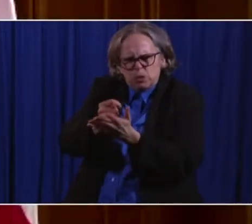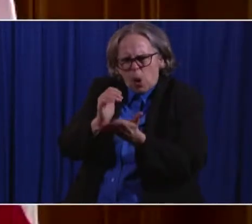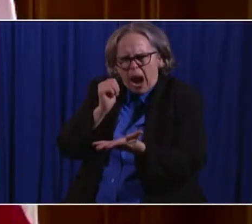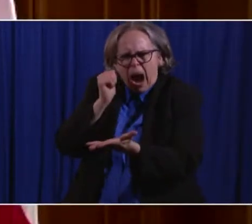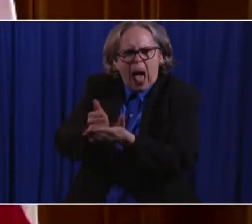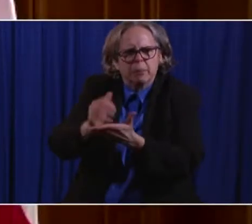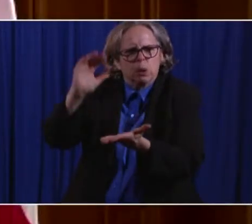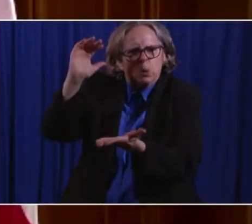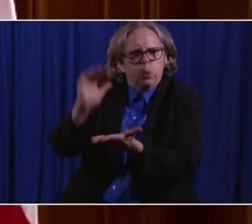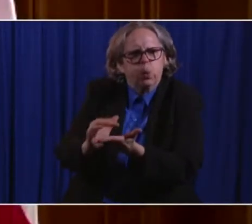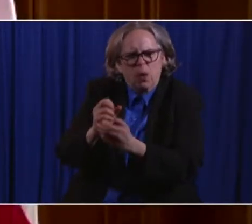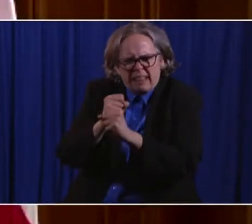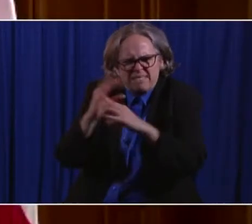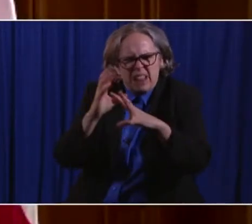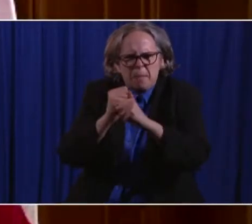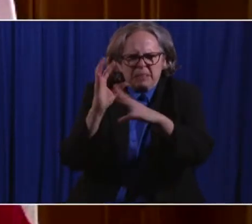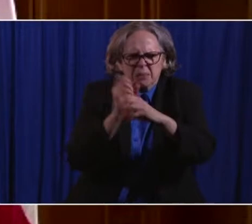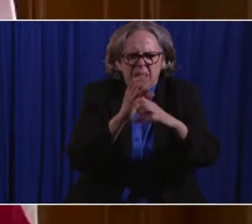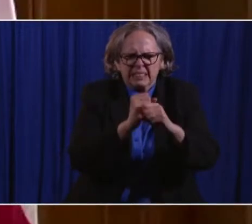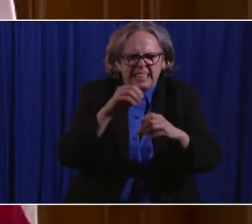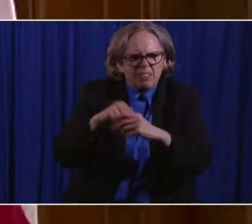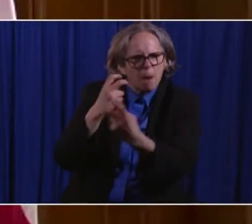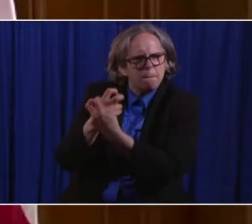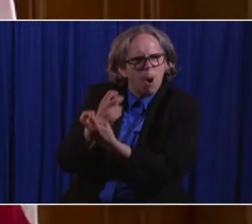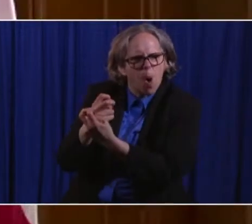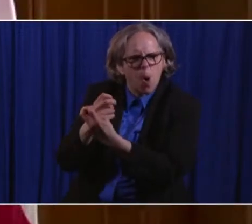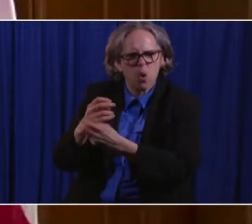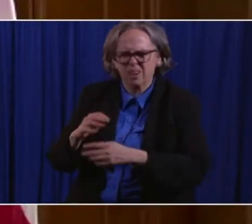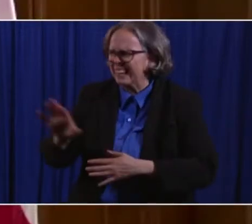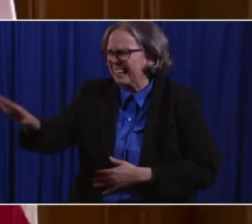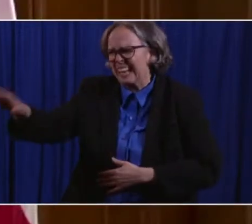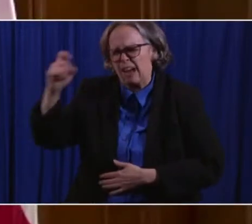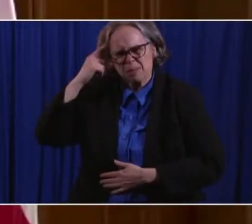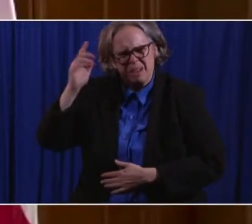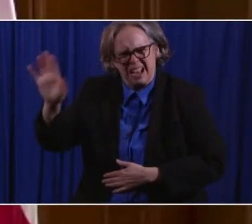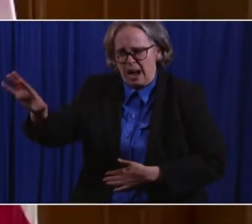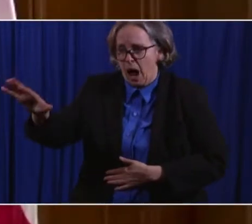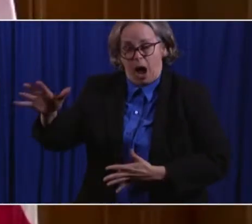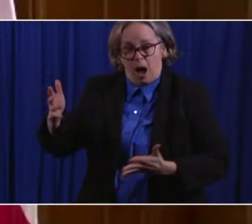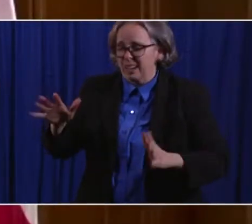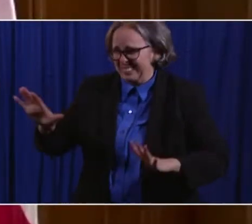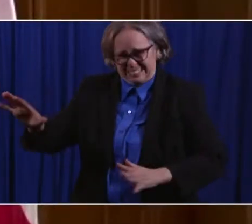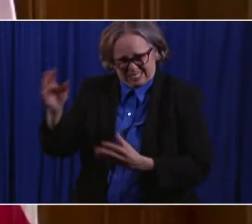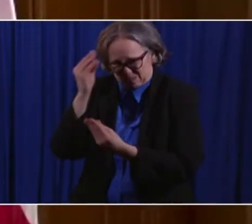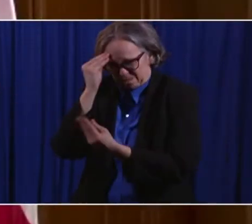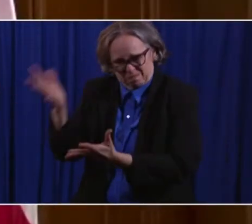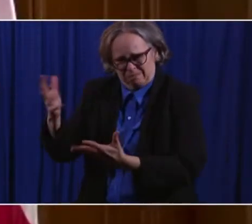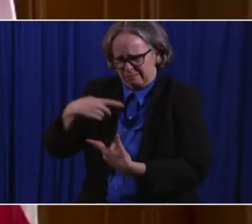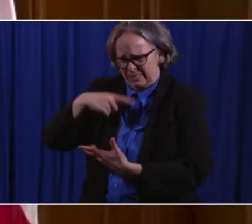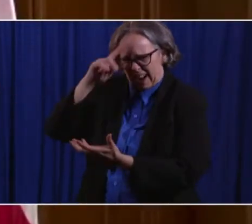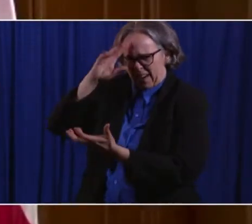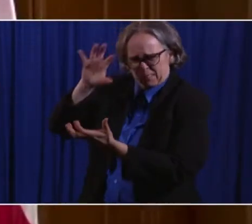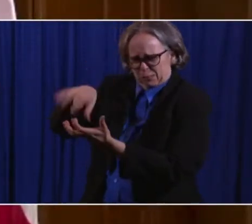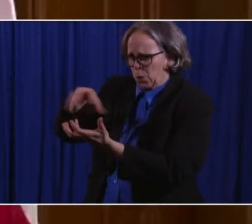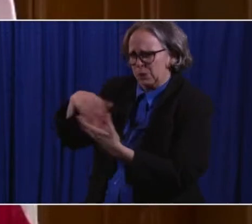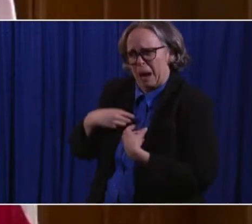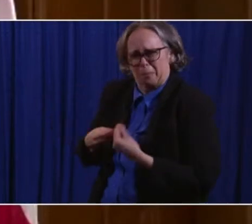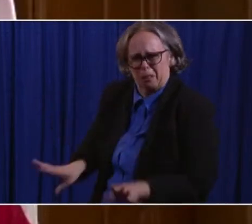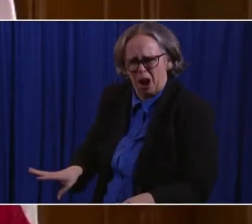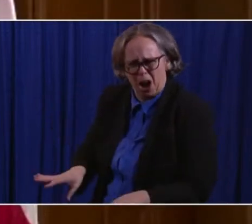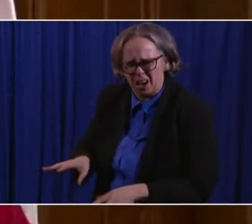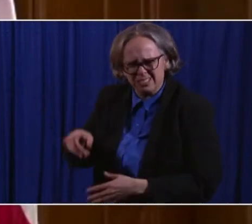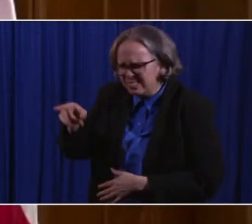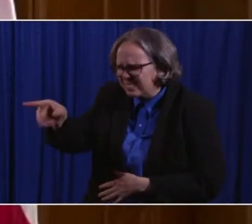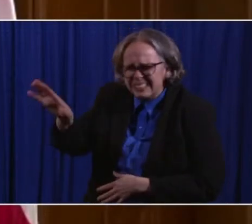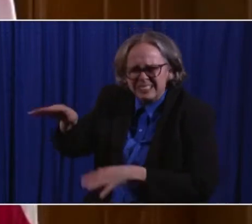let me interrupt you because I kind of lost what you said. You said 25% of